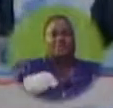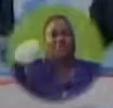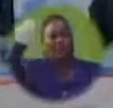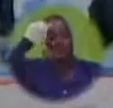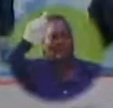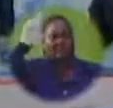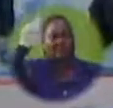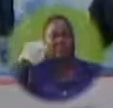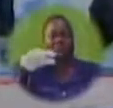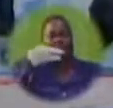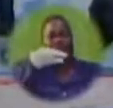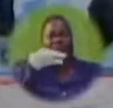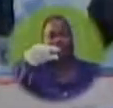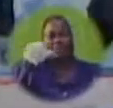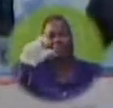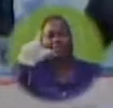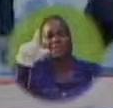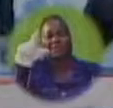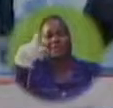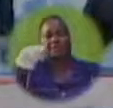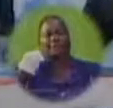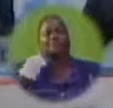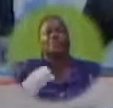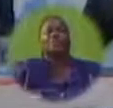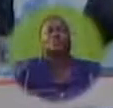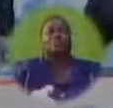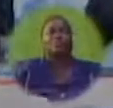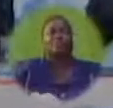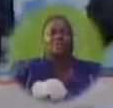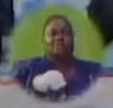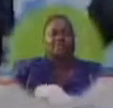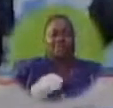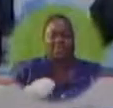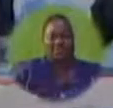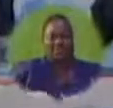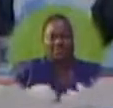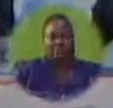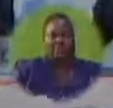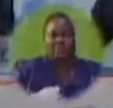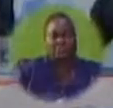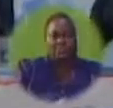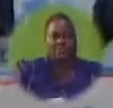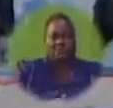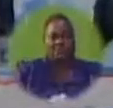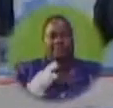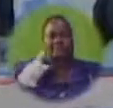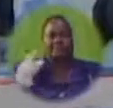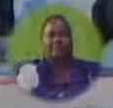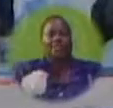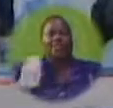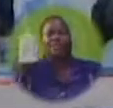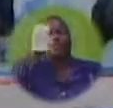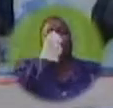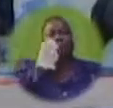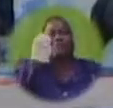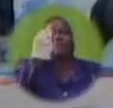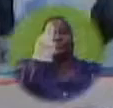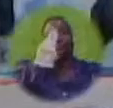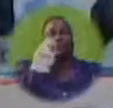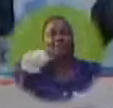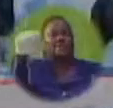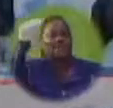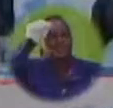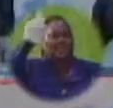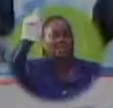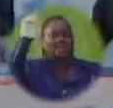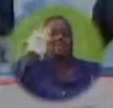met with Governor General Dame Louise Lake Tack, to whom he presented his credentials. The EU ambassador is expected